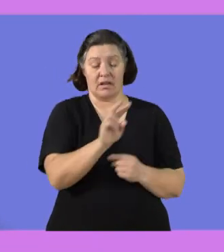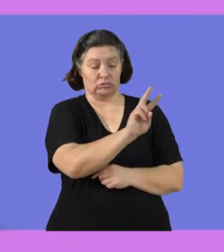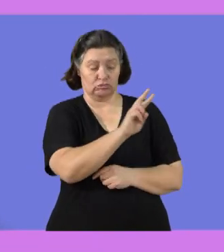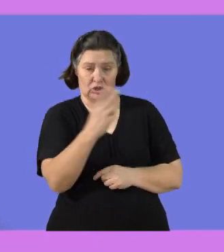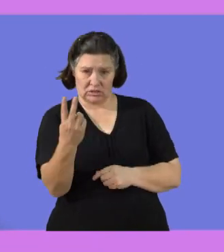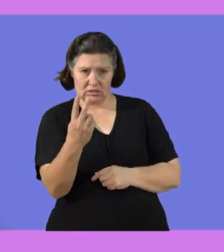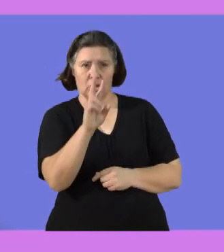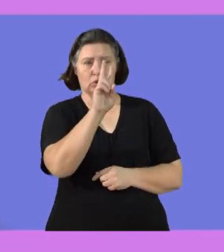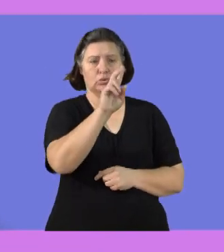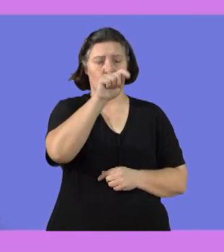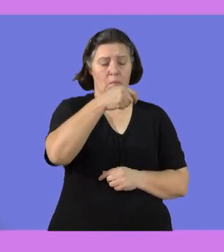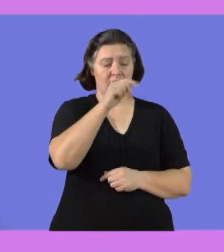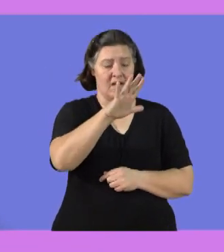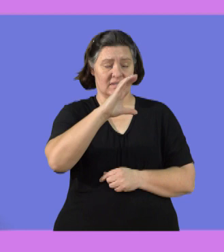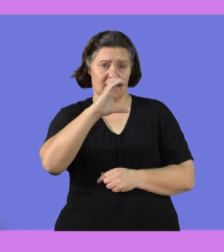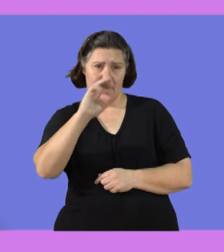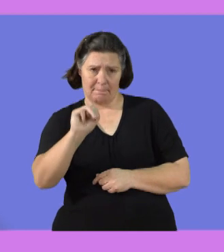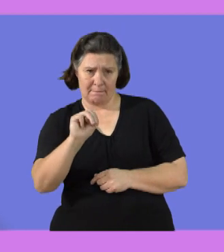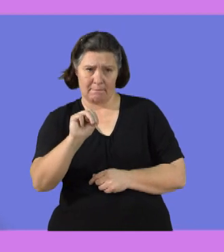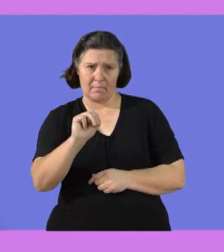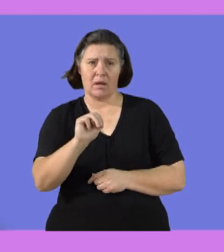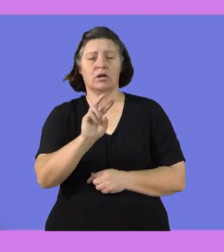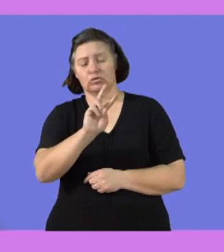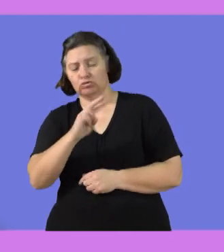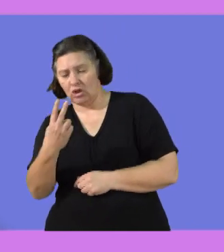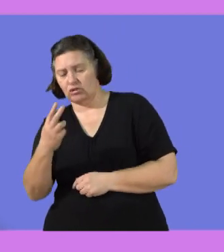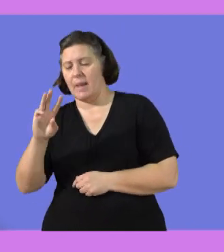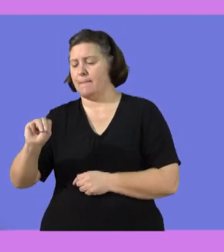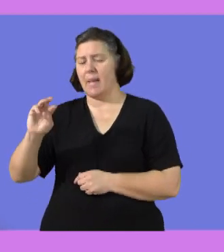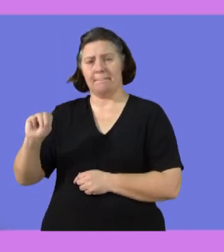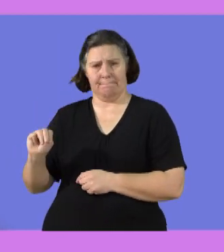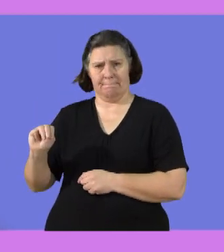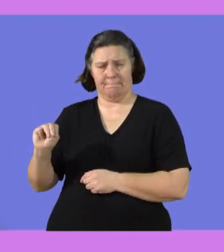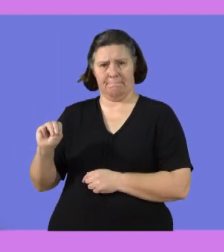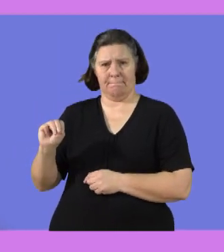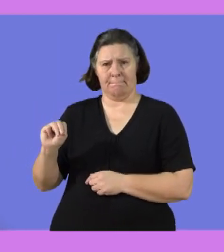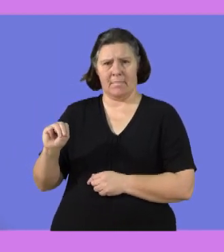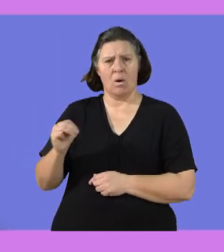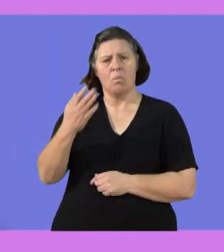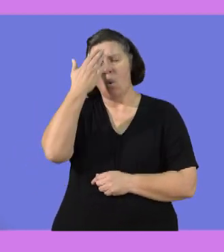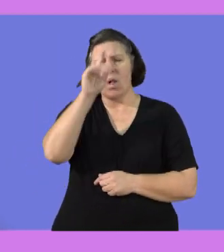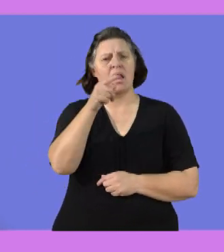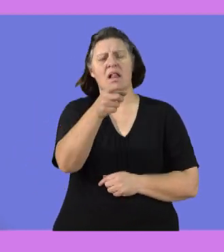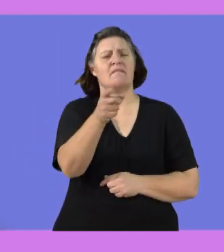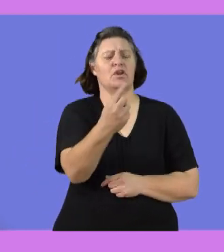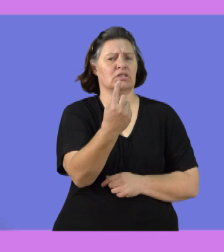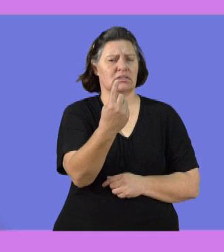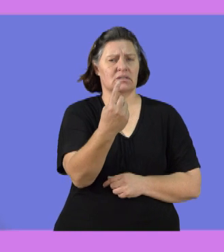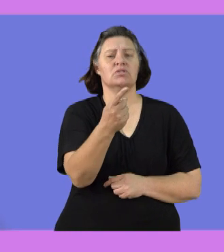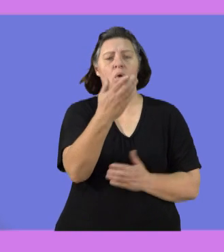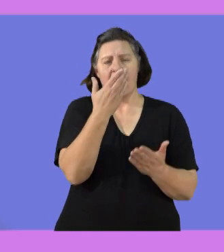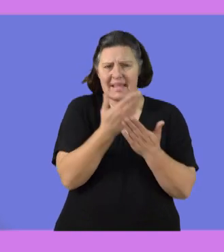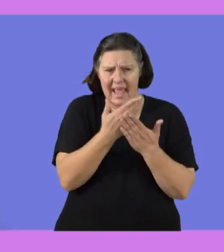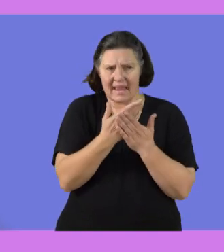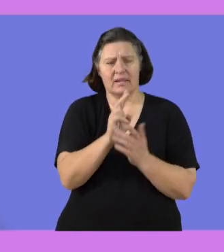to convert 2,5 centimeters to millimeters. But what is it that you need to know so that